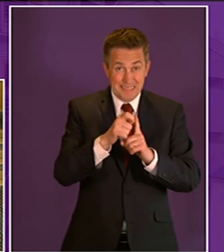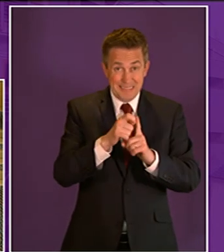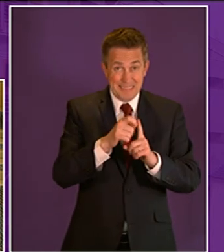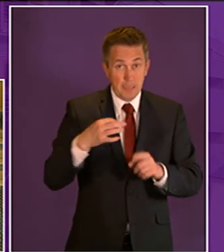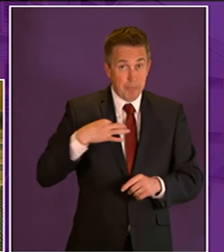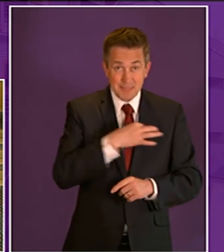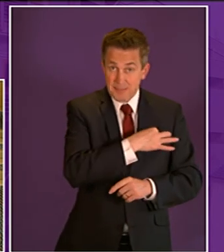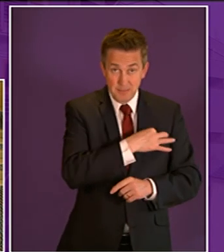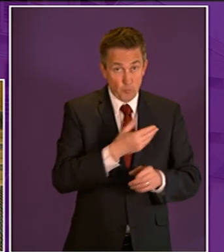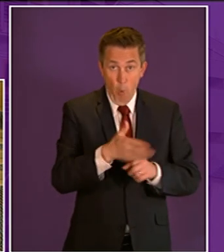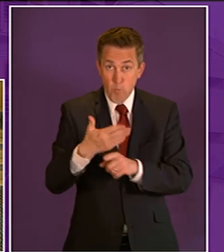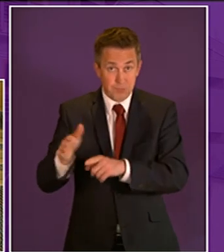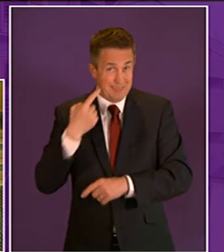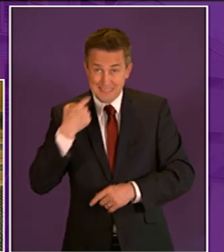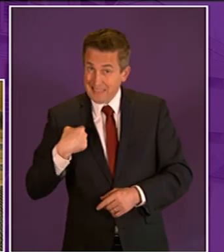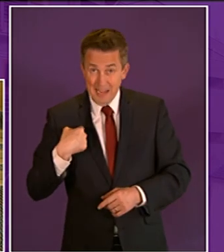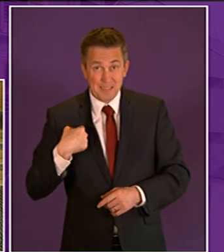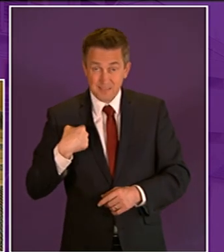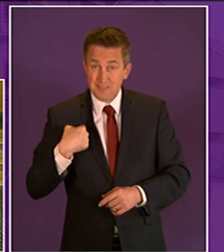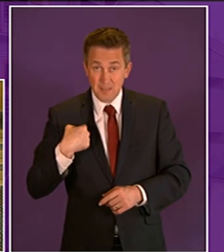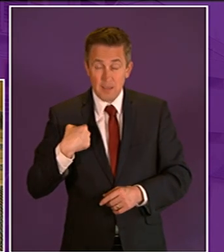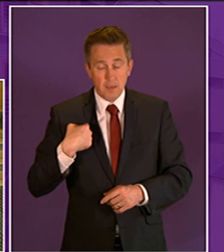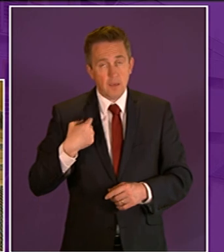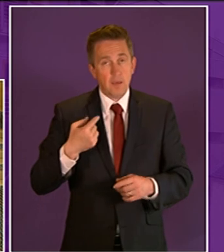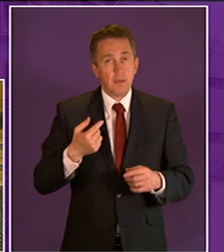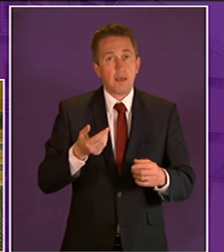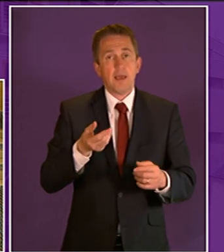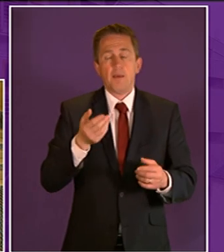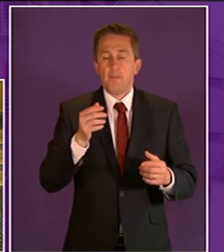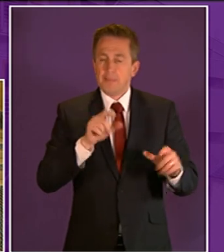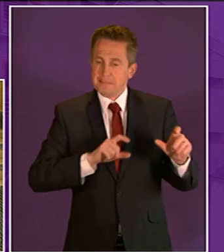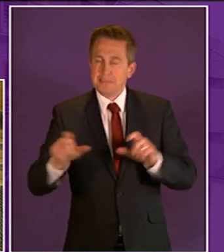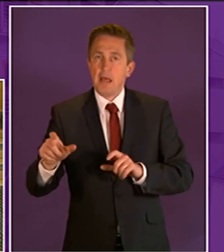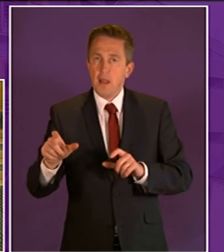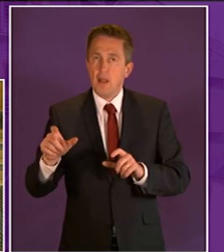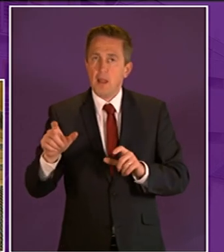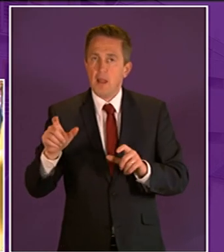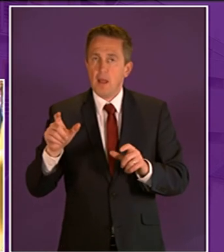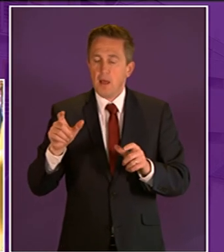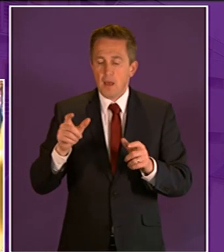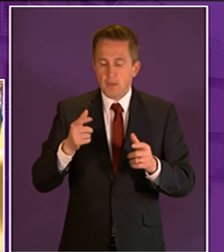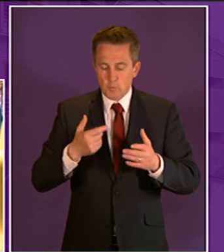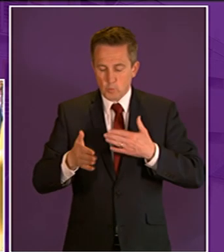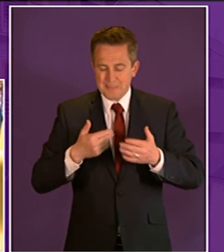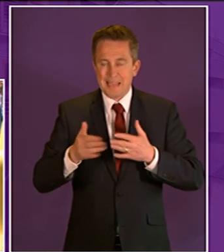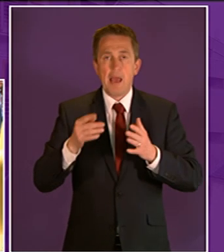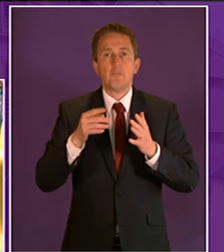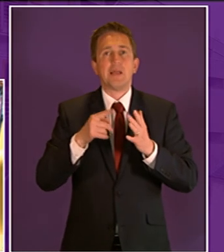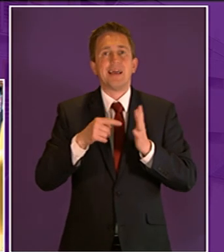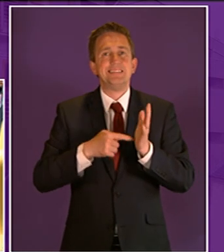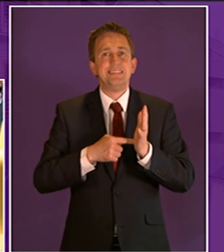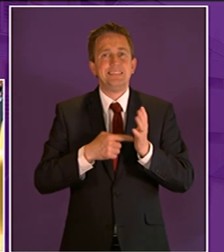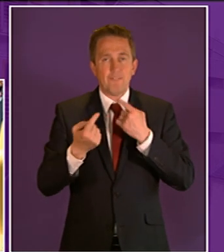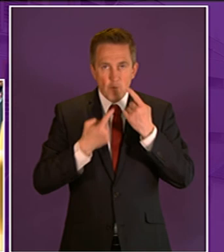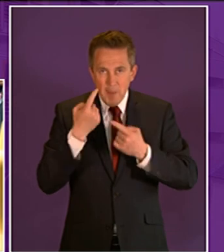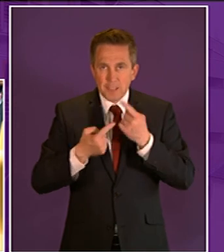none were closed, they were all open, but obviously there was some work needing to be done in terms of retrieval of data from backup